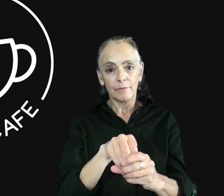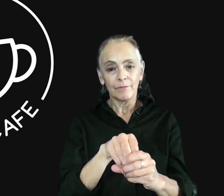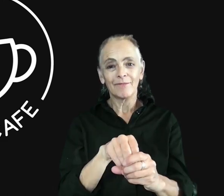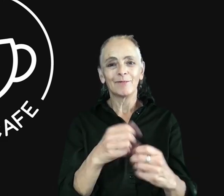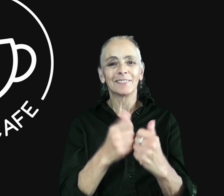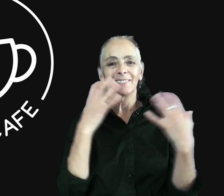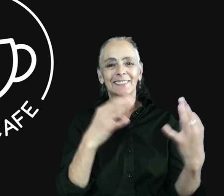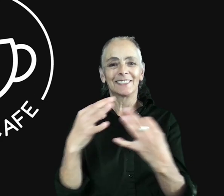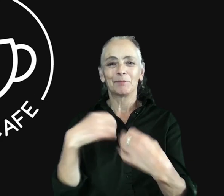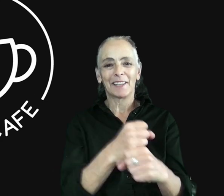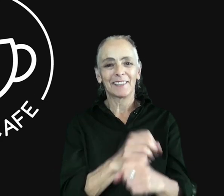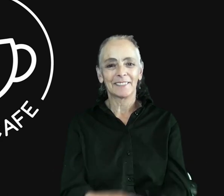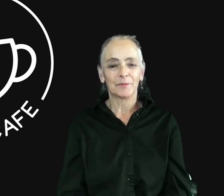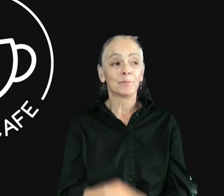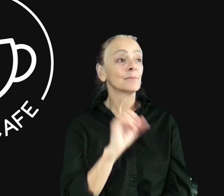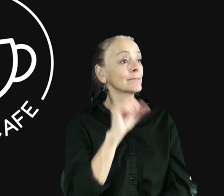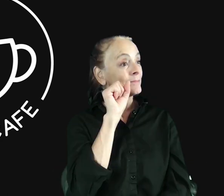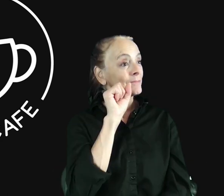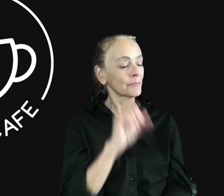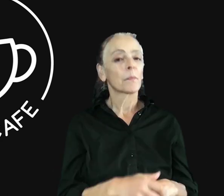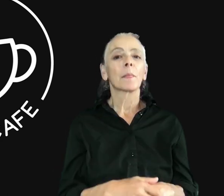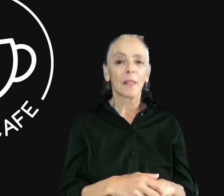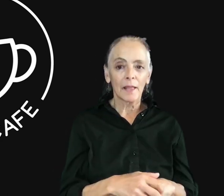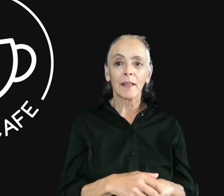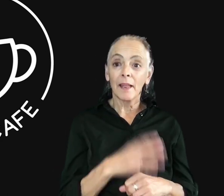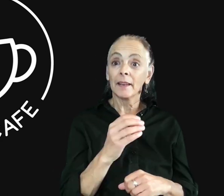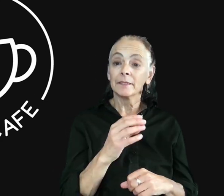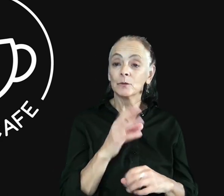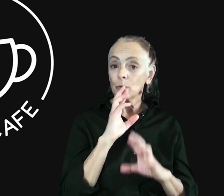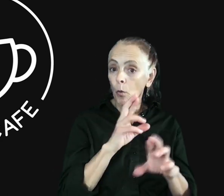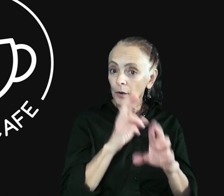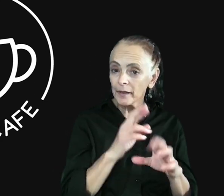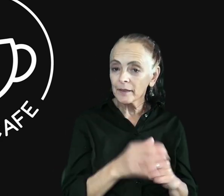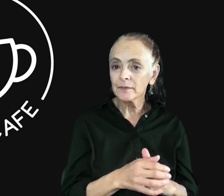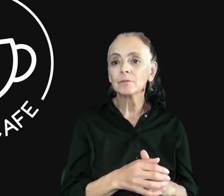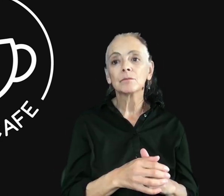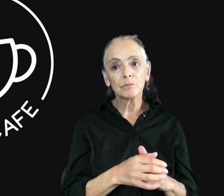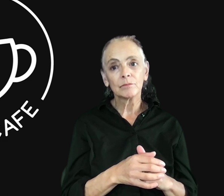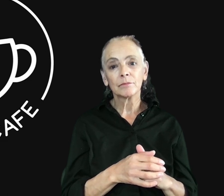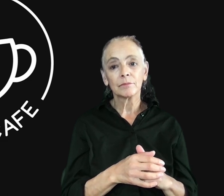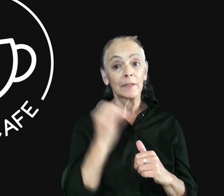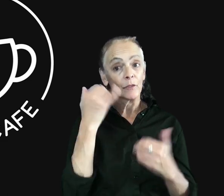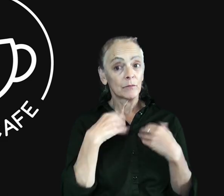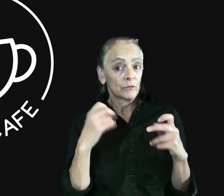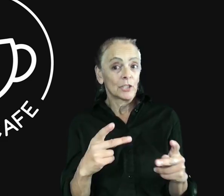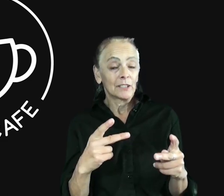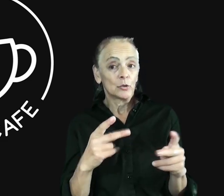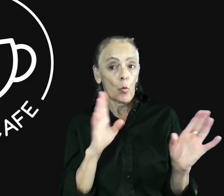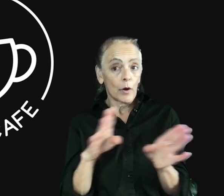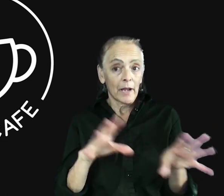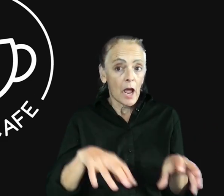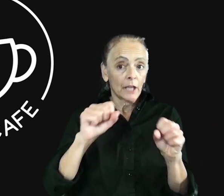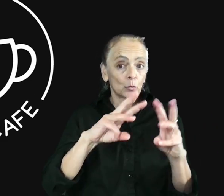process yeah and uh when it comes to to to to reporting i mean uh if you have the chance to organize some workshops and to